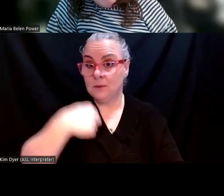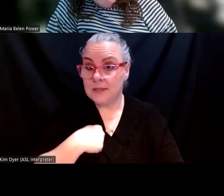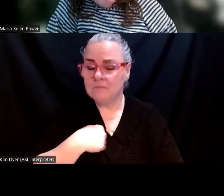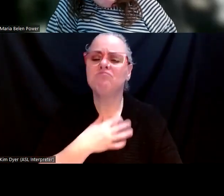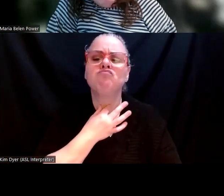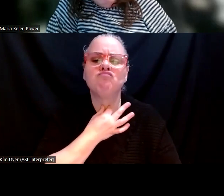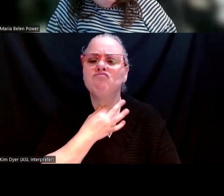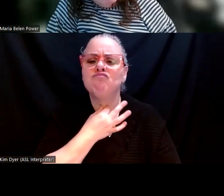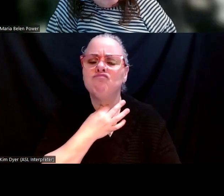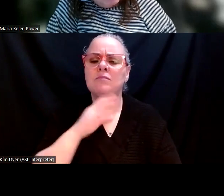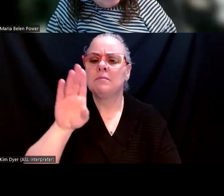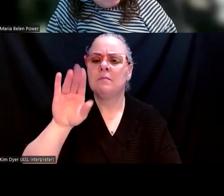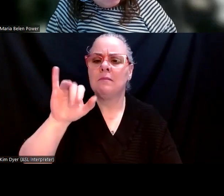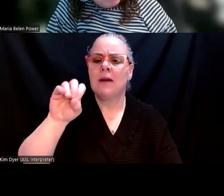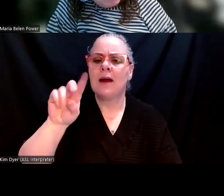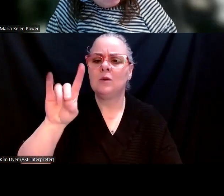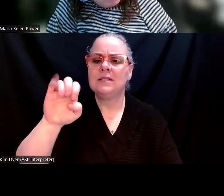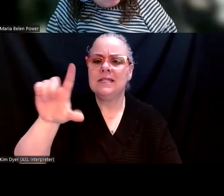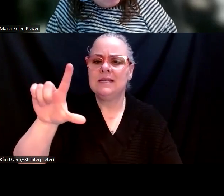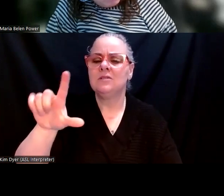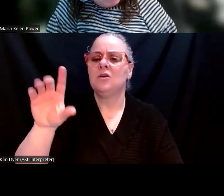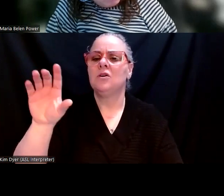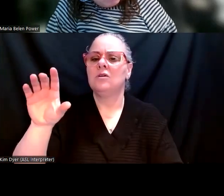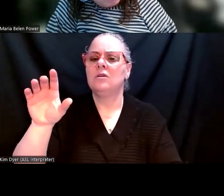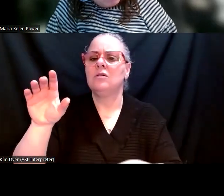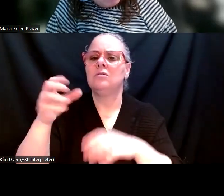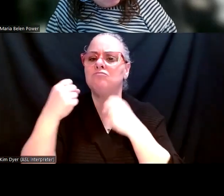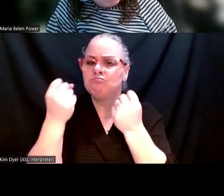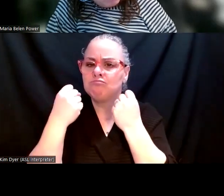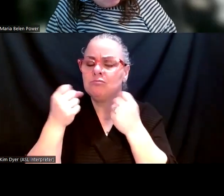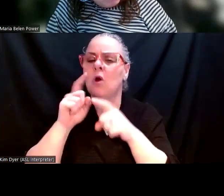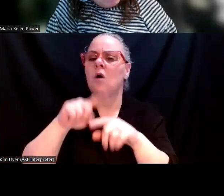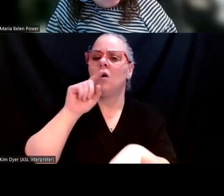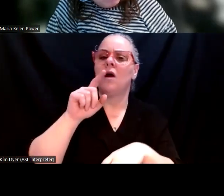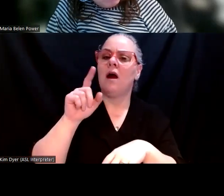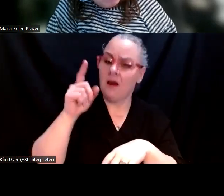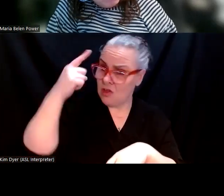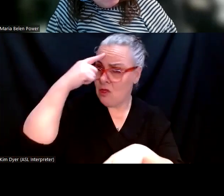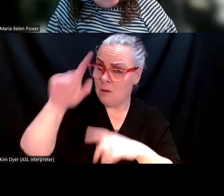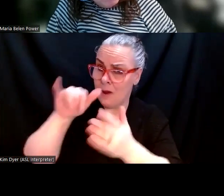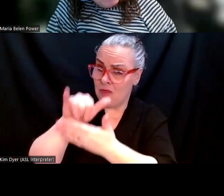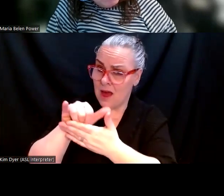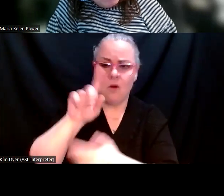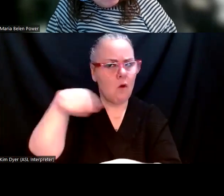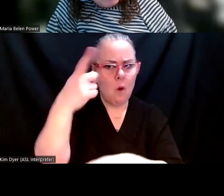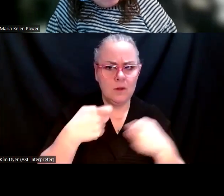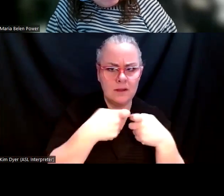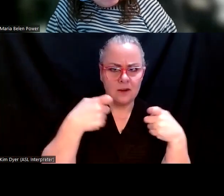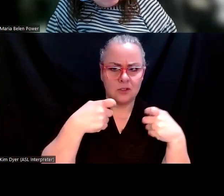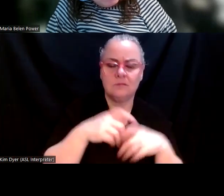if biodiesel vehicles have also been considered or just electric vehicles. Several of the